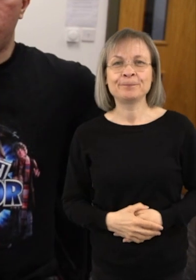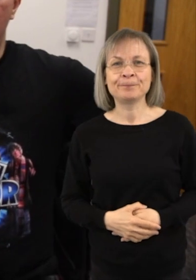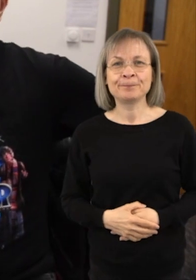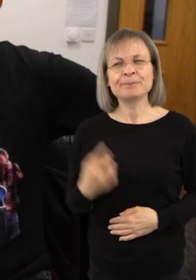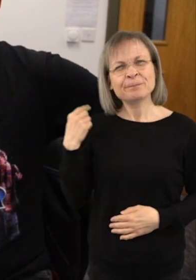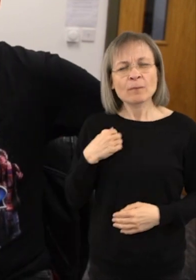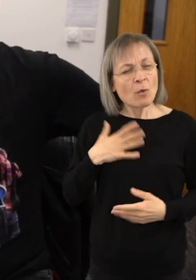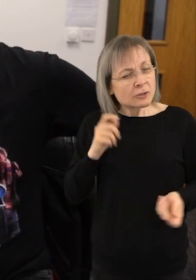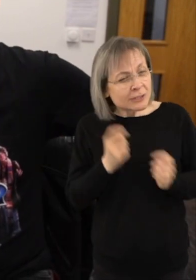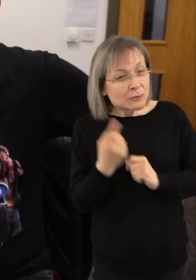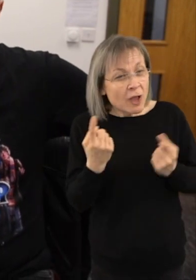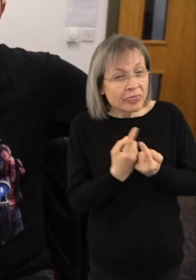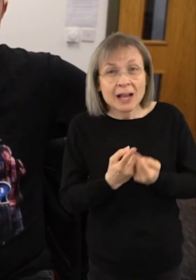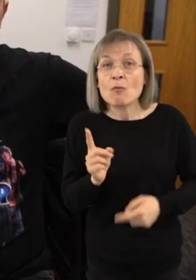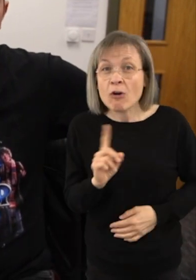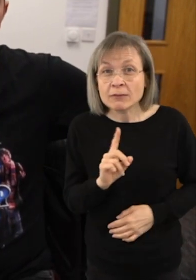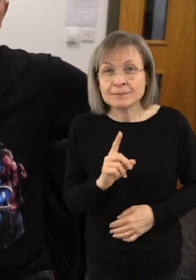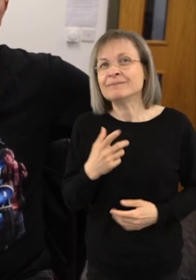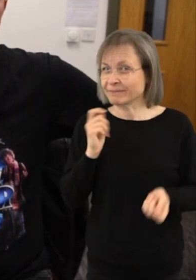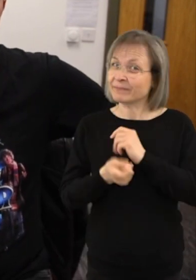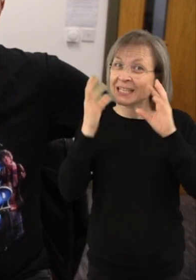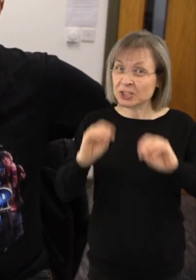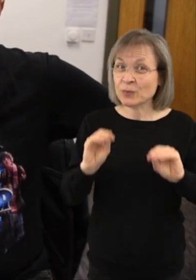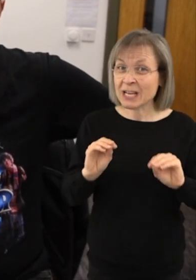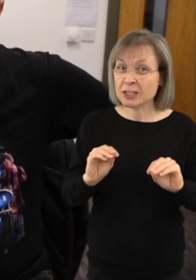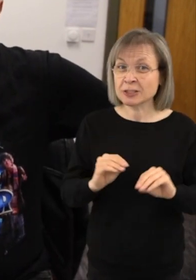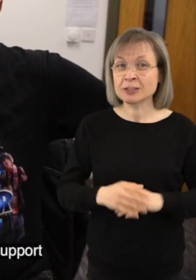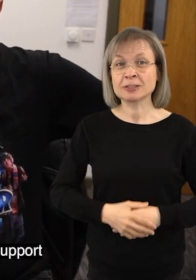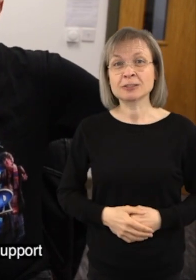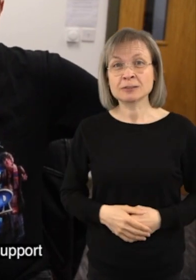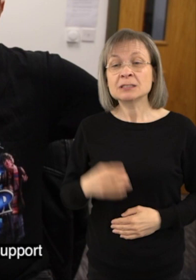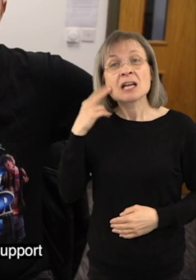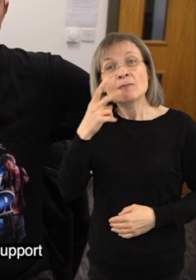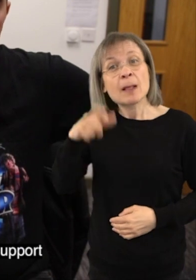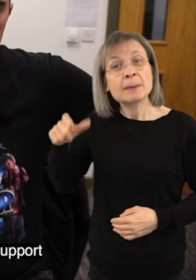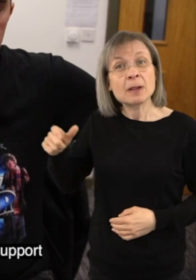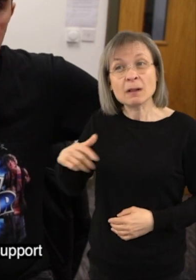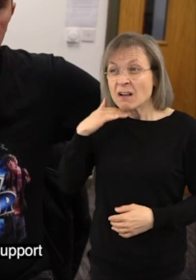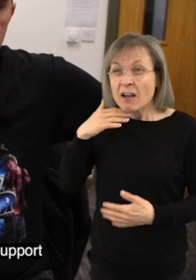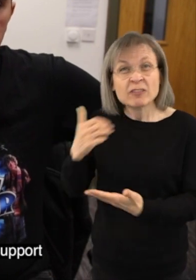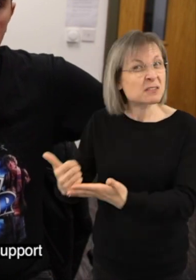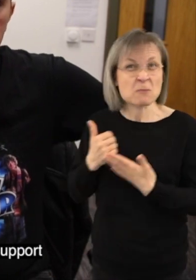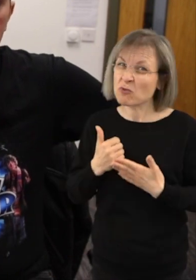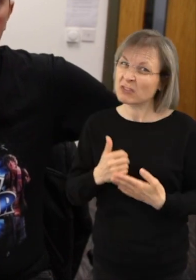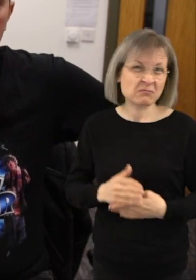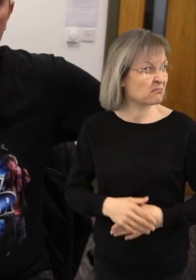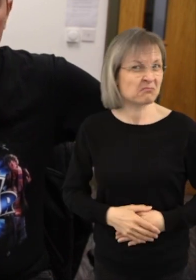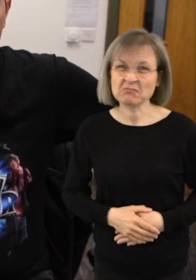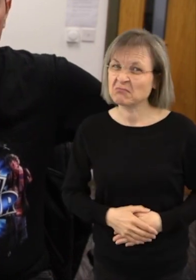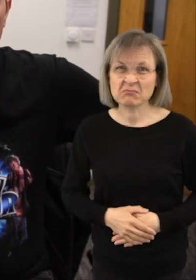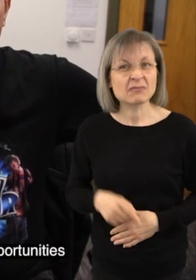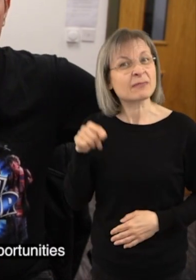us. If I could change one thing, I would change education. DeafBlind people just aren't getting enough support at